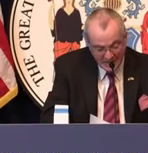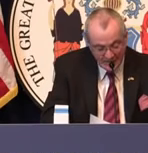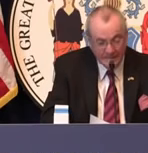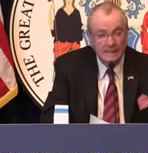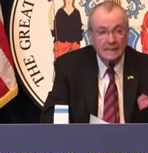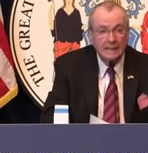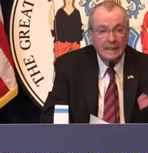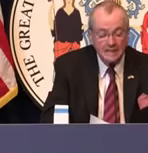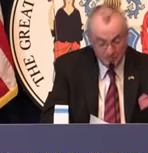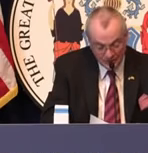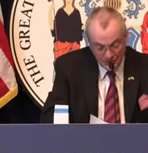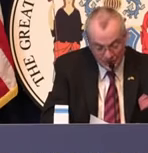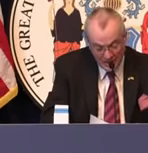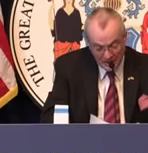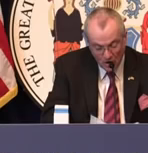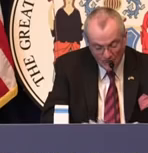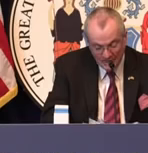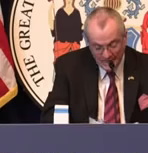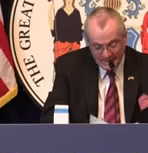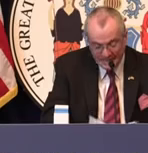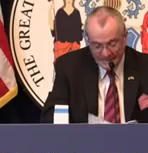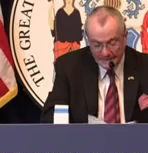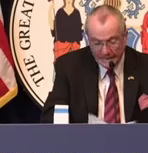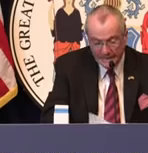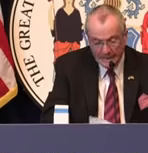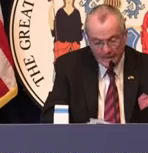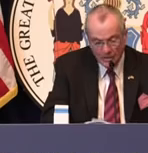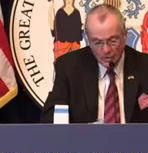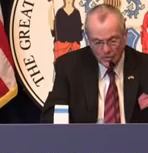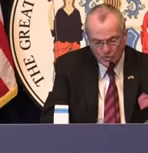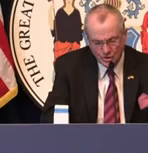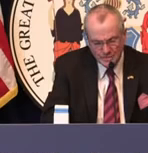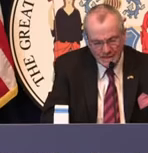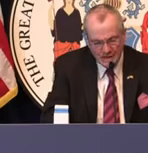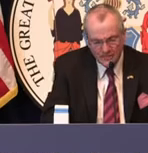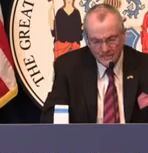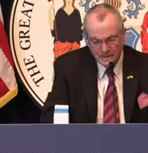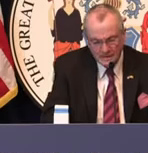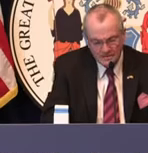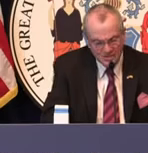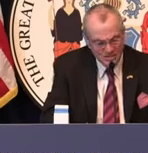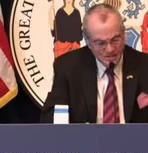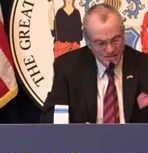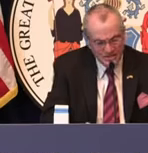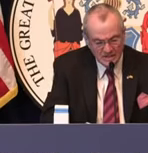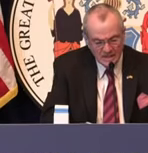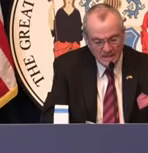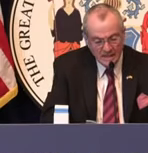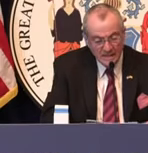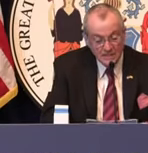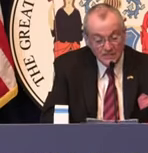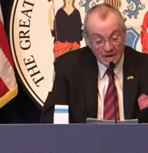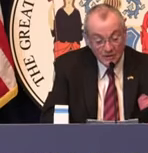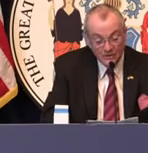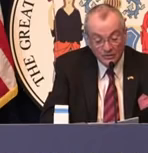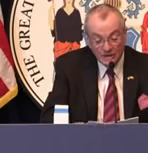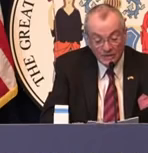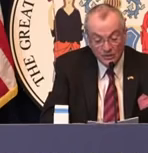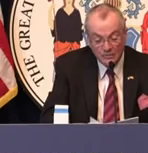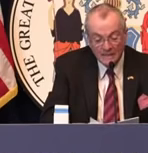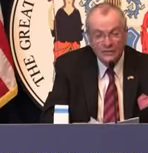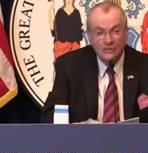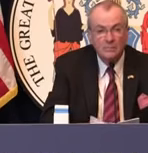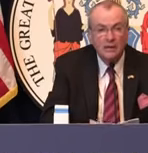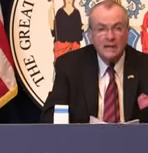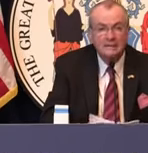this pandemic has been the spread of COVID-19 in our long-term care facilities. This virus has